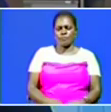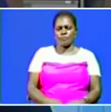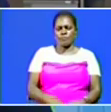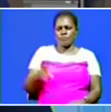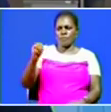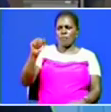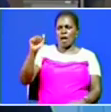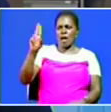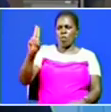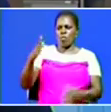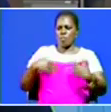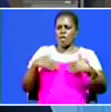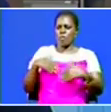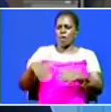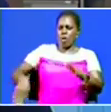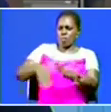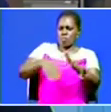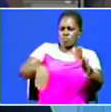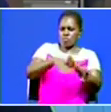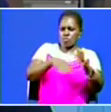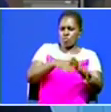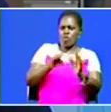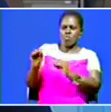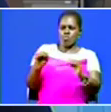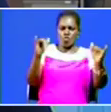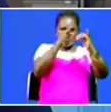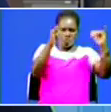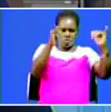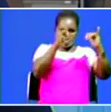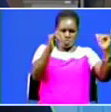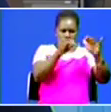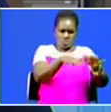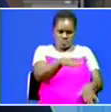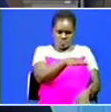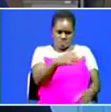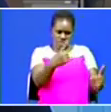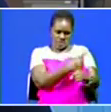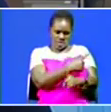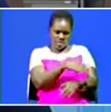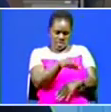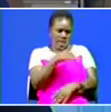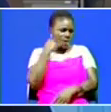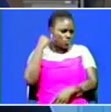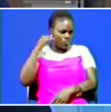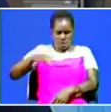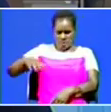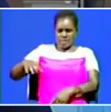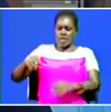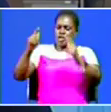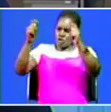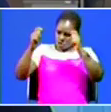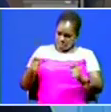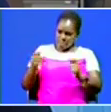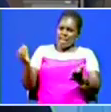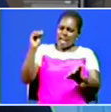Now, Mau evictees who have since been camping at a private land in Chepakundi area in Kuresoi in Nakuru County have been